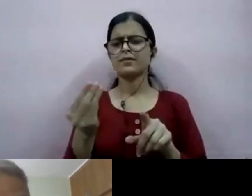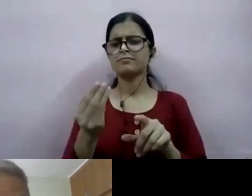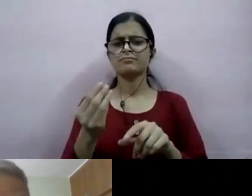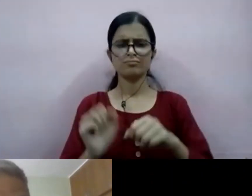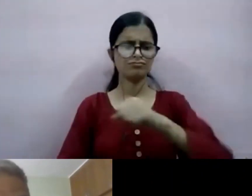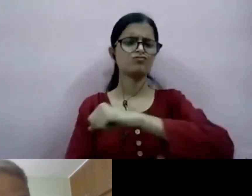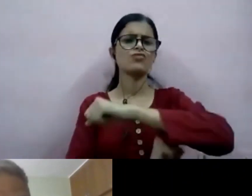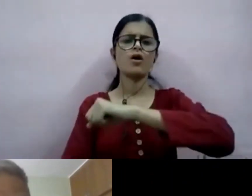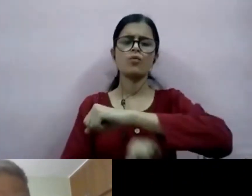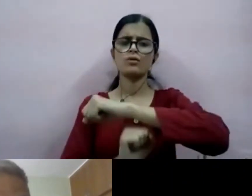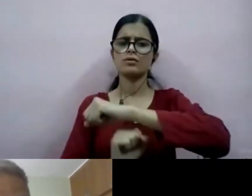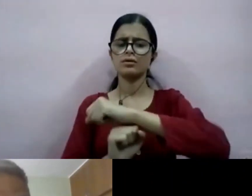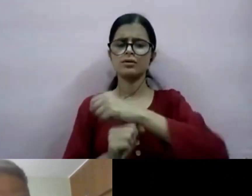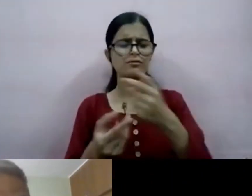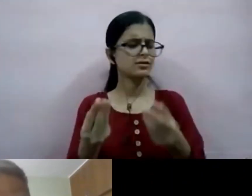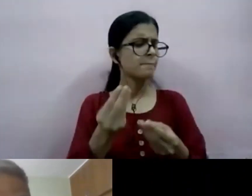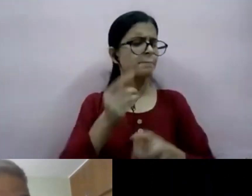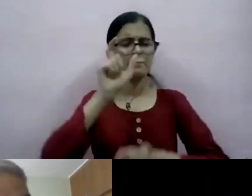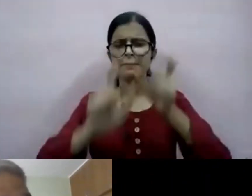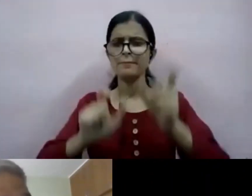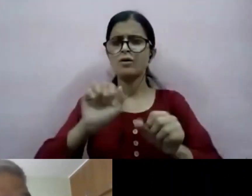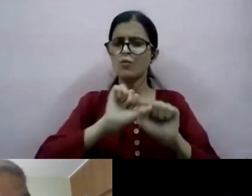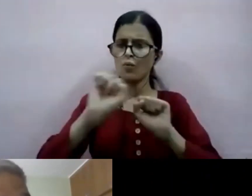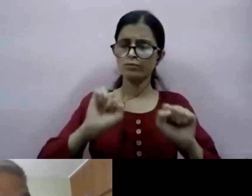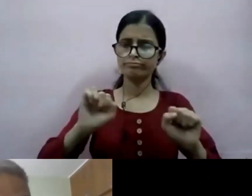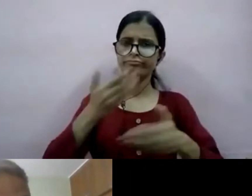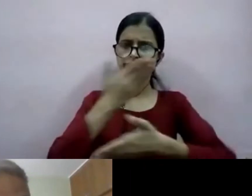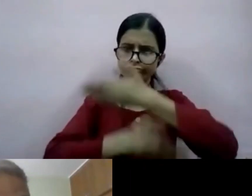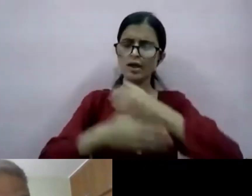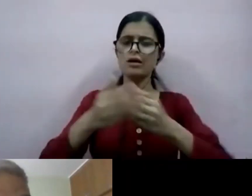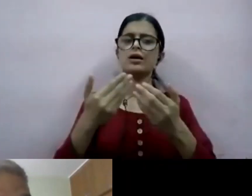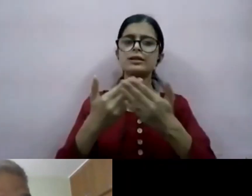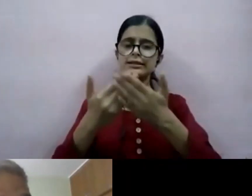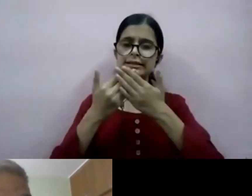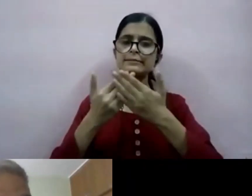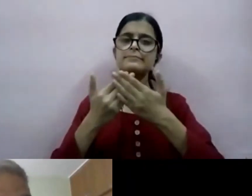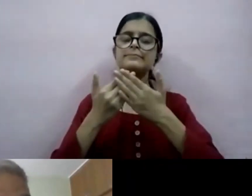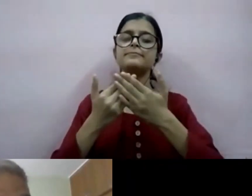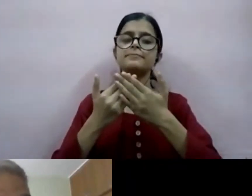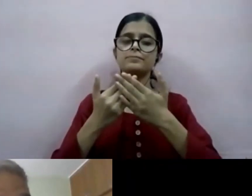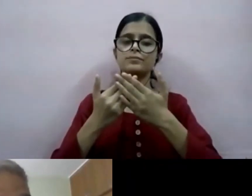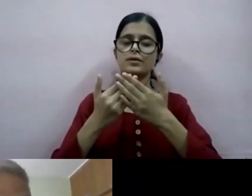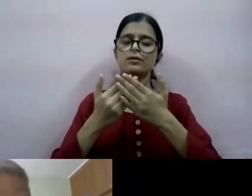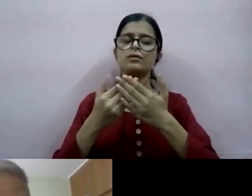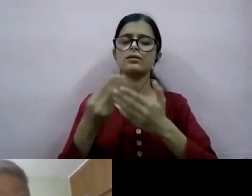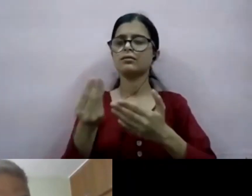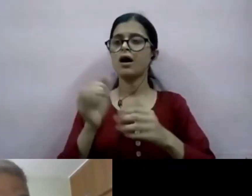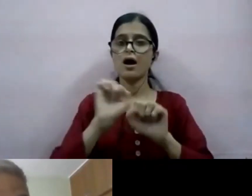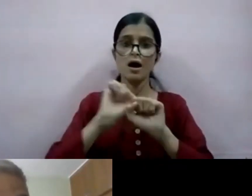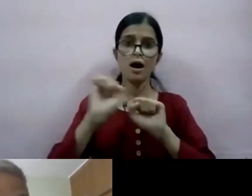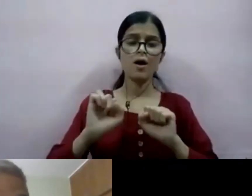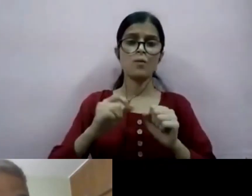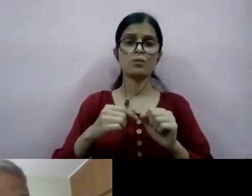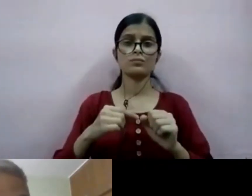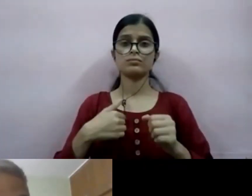of the people who are being initiated into disability studies to approach the discipline